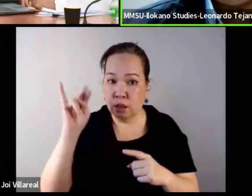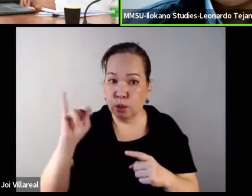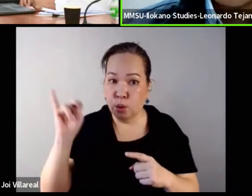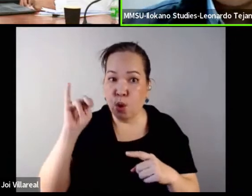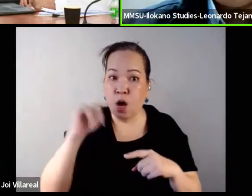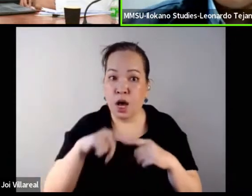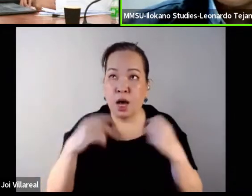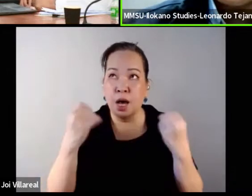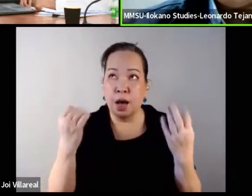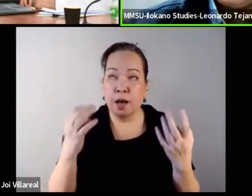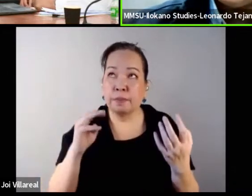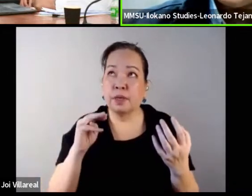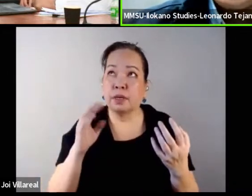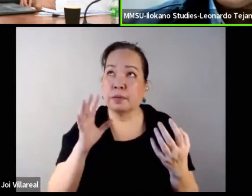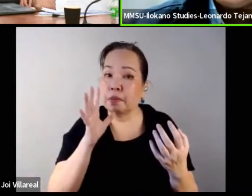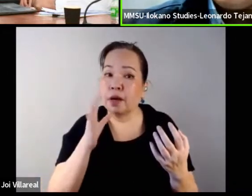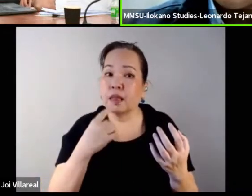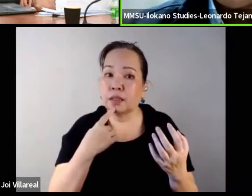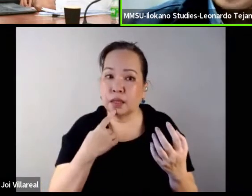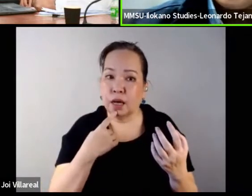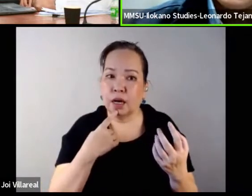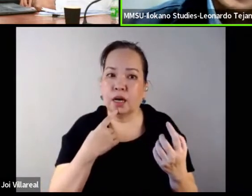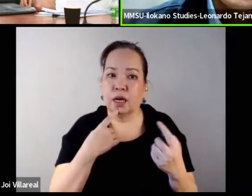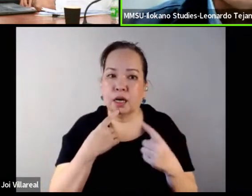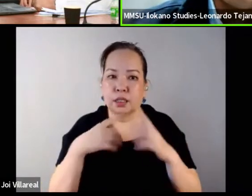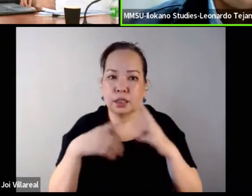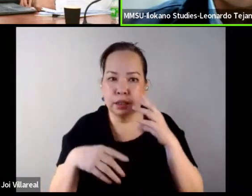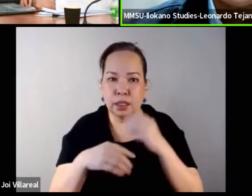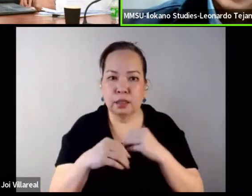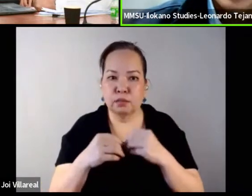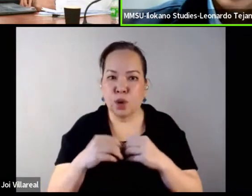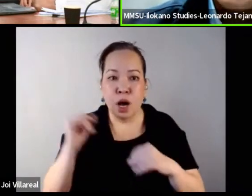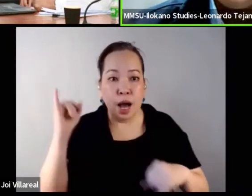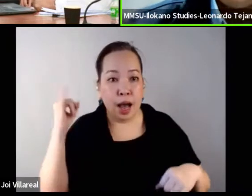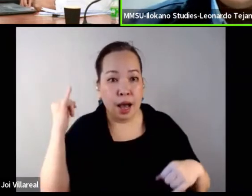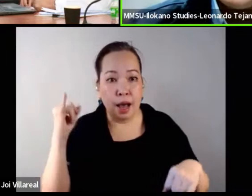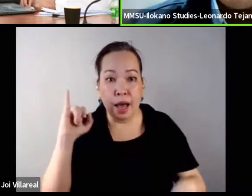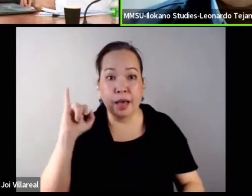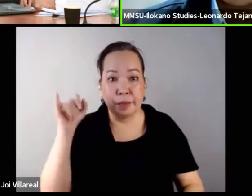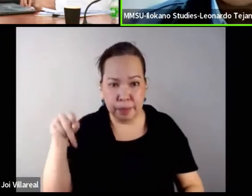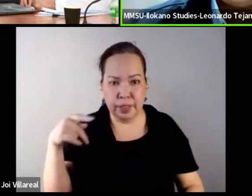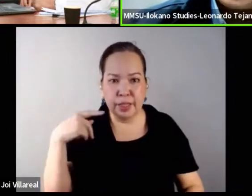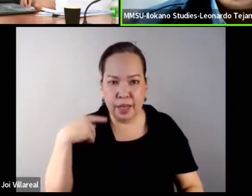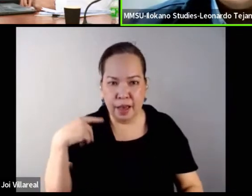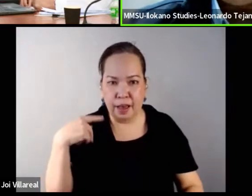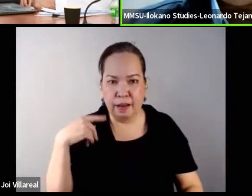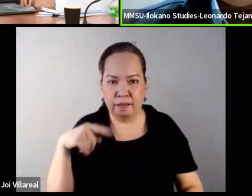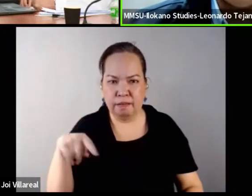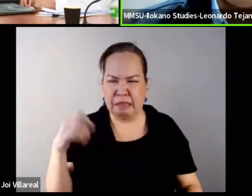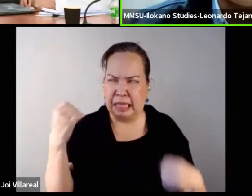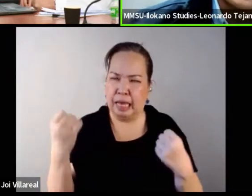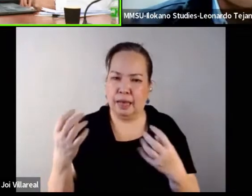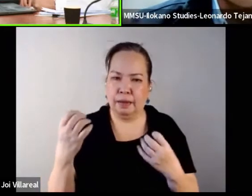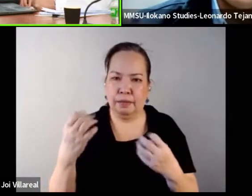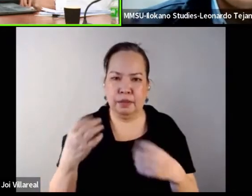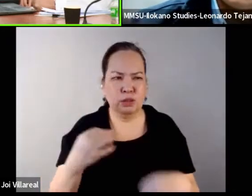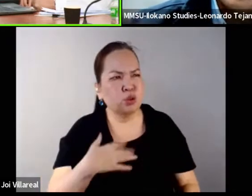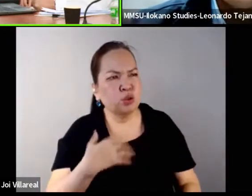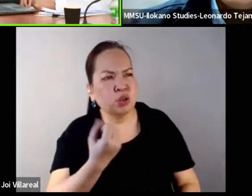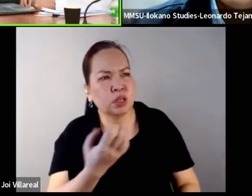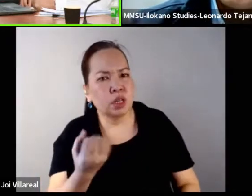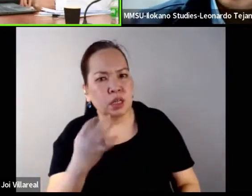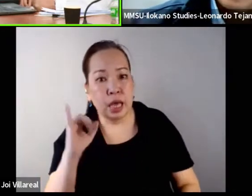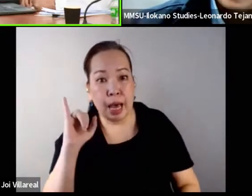tongues, to include also the mother tongues of our indigenous peoples here in Ilocos Norte. And yung